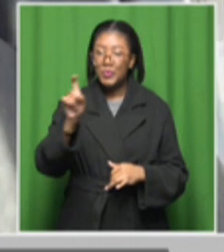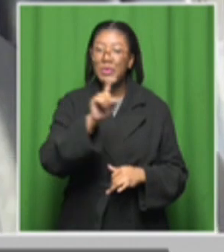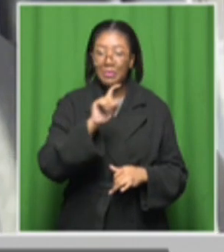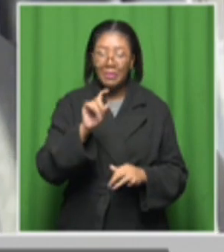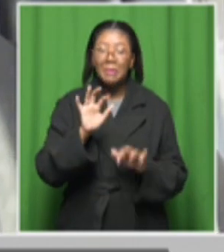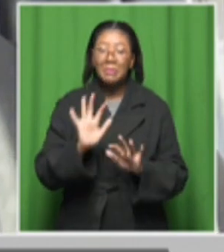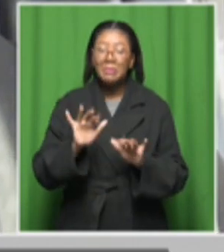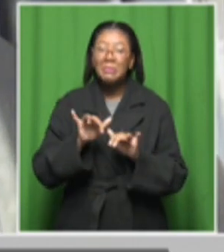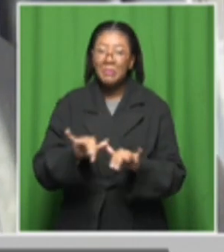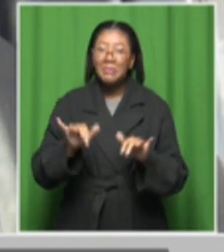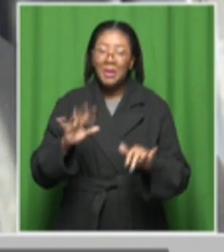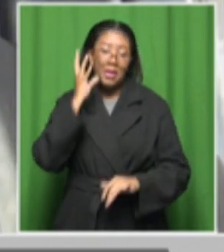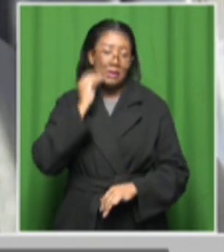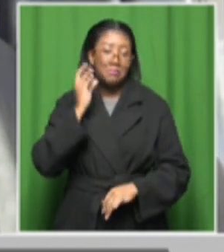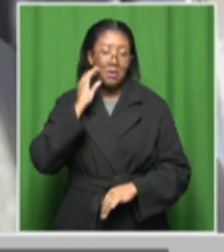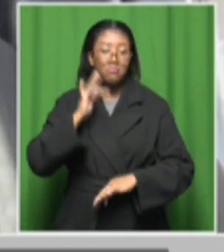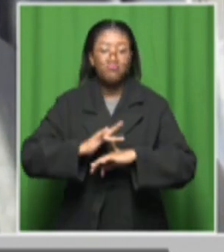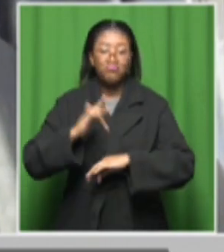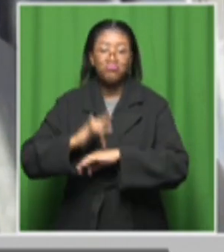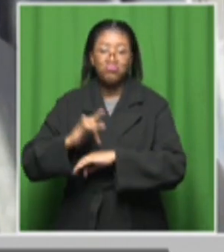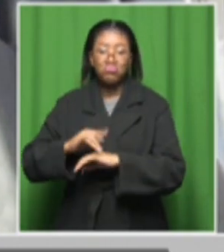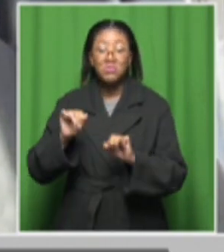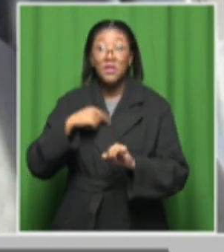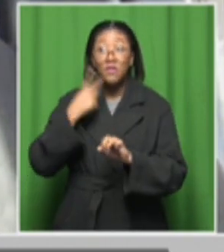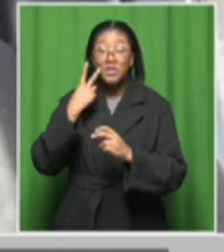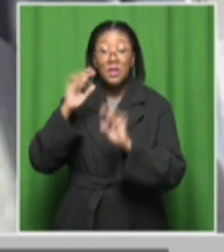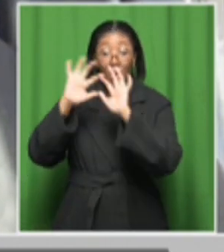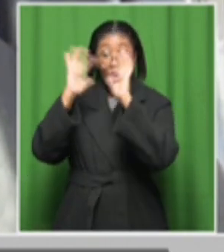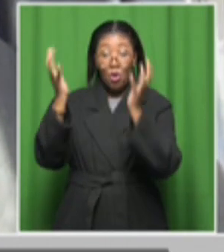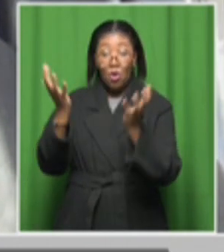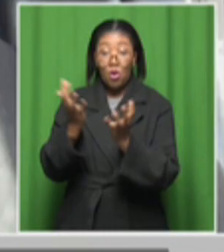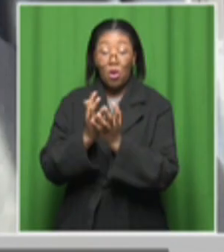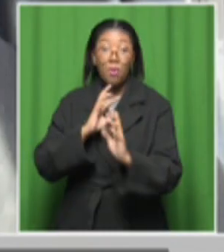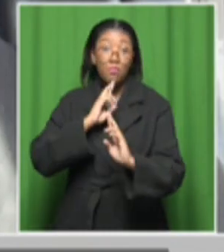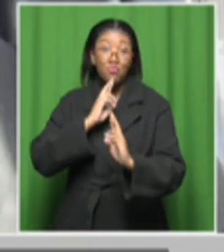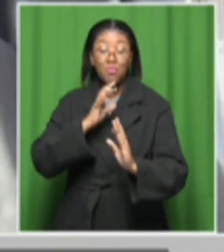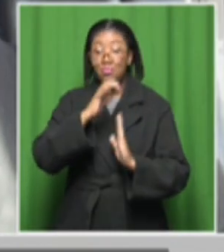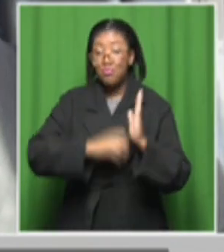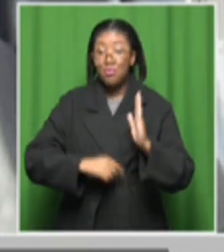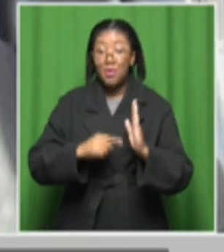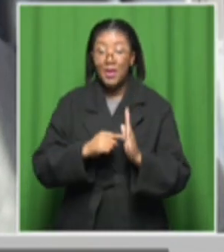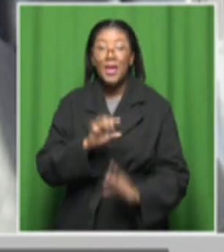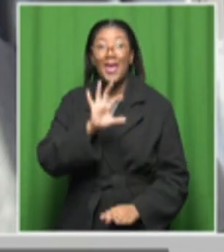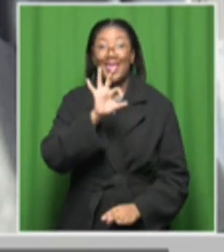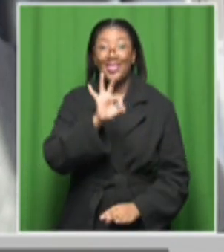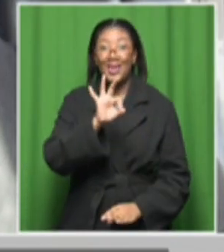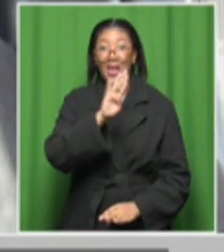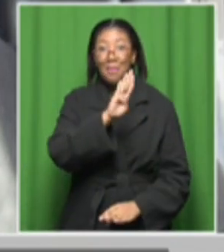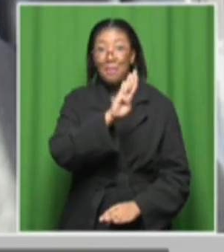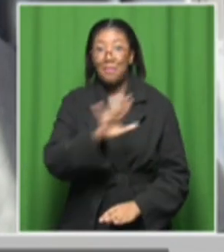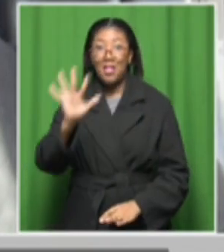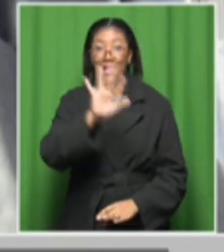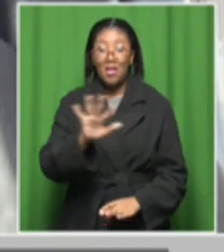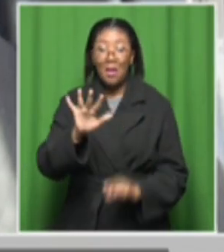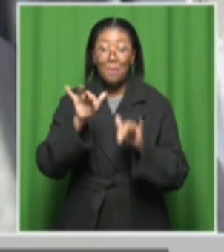practice. When you look at the global statistics, around 3 billion people globally suffers